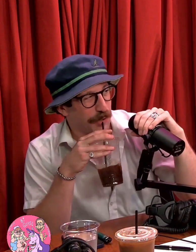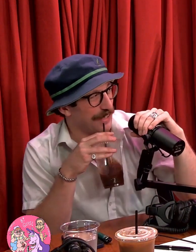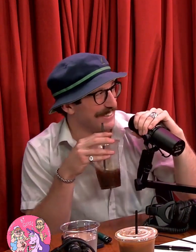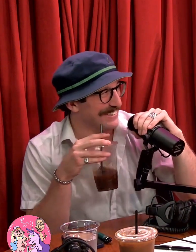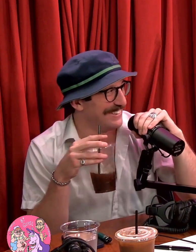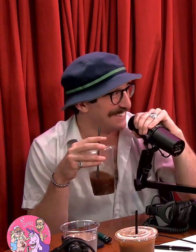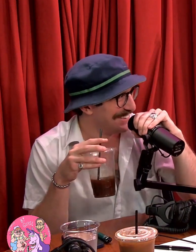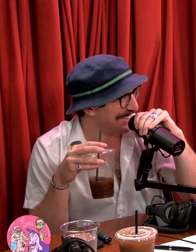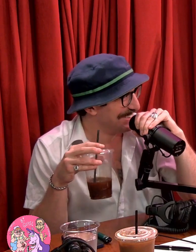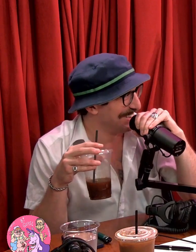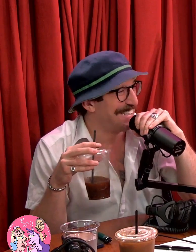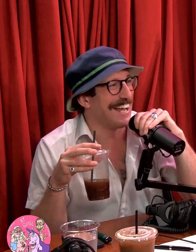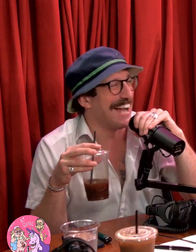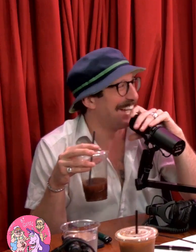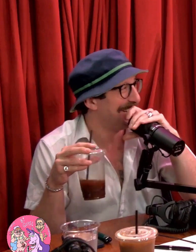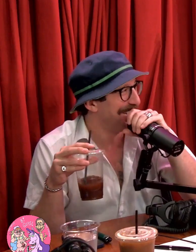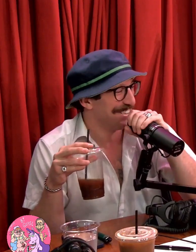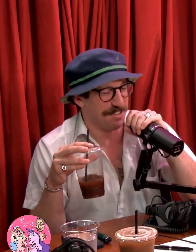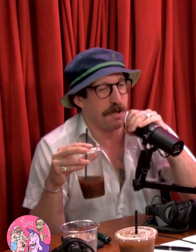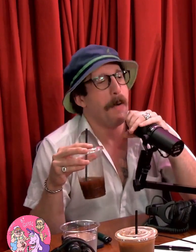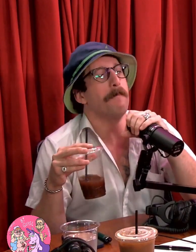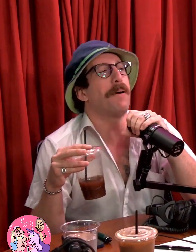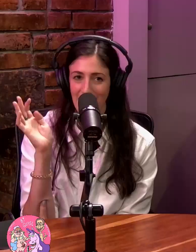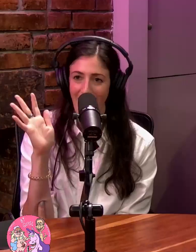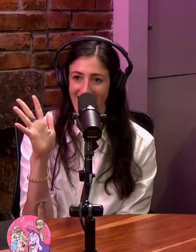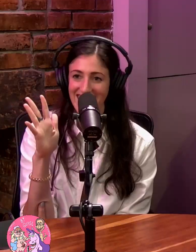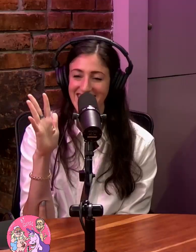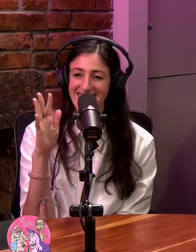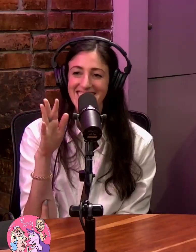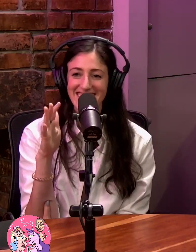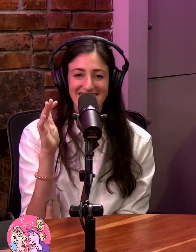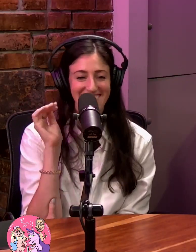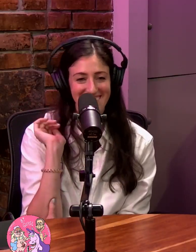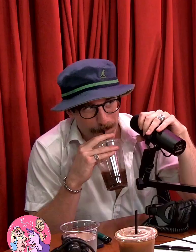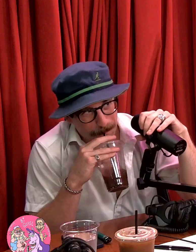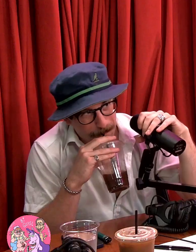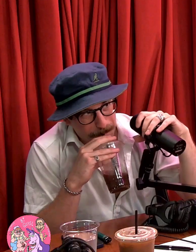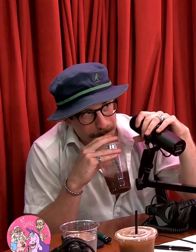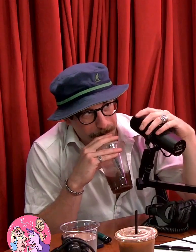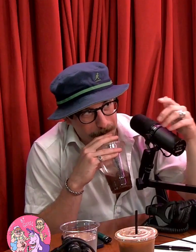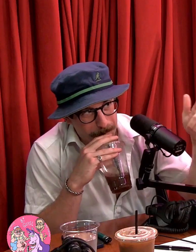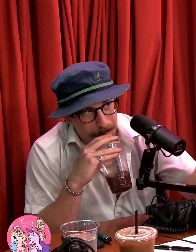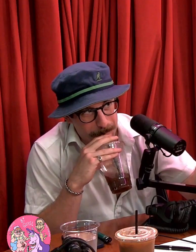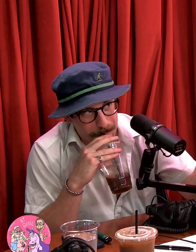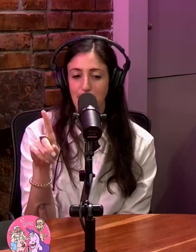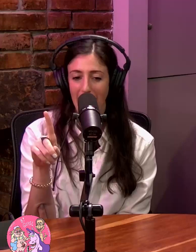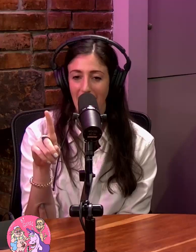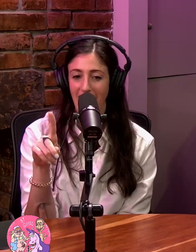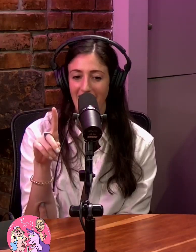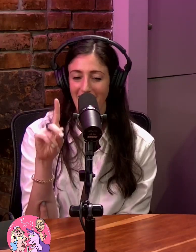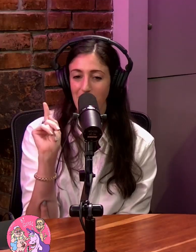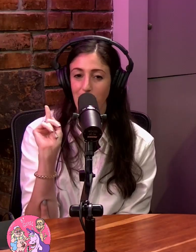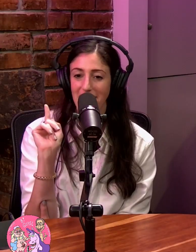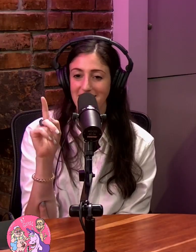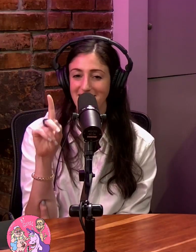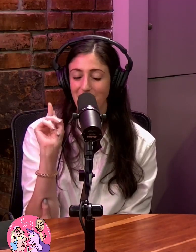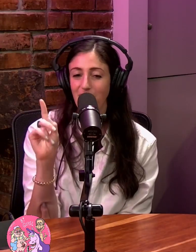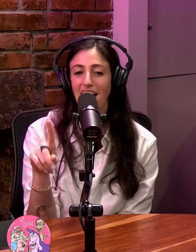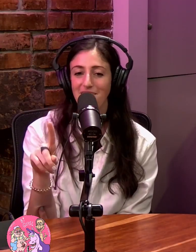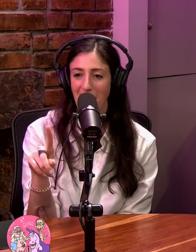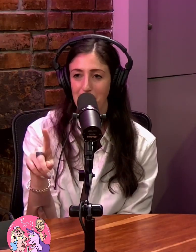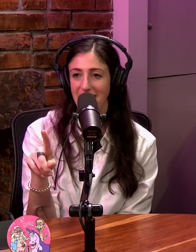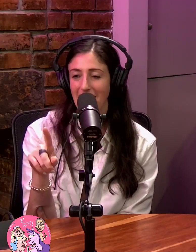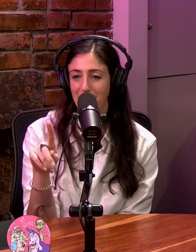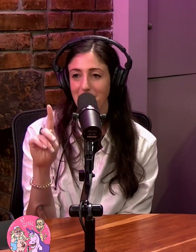It's like our version of the new rules. Yeah. New rule. the bylaws. Bylaw. The first bylaw was